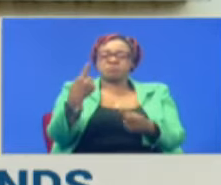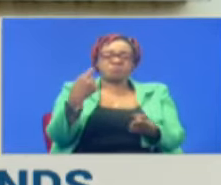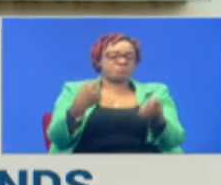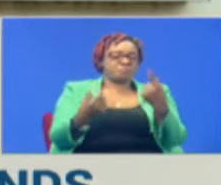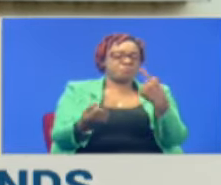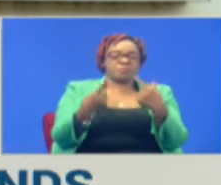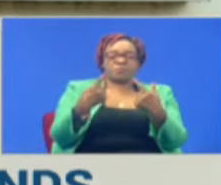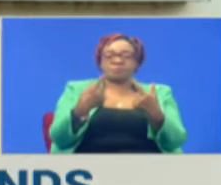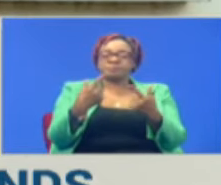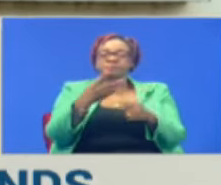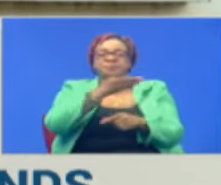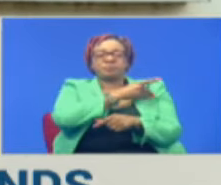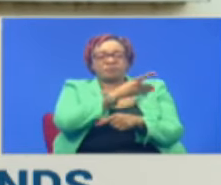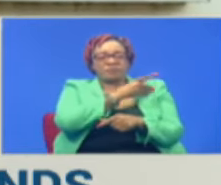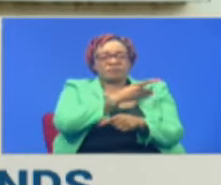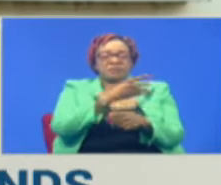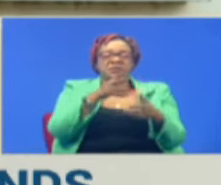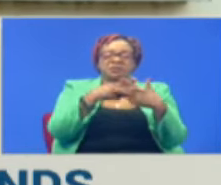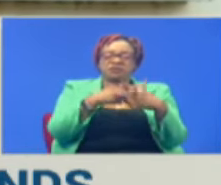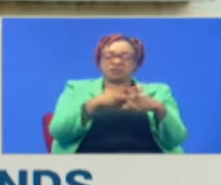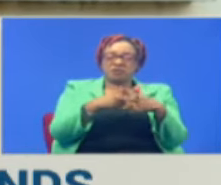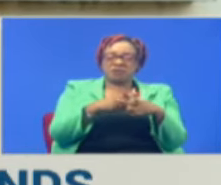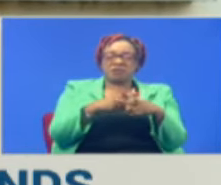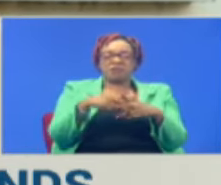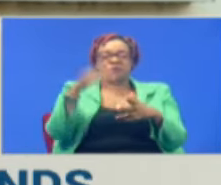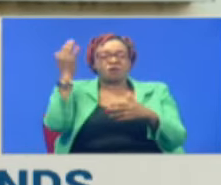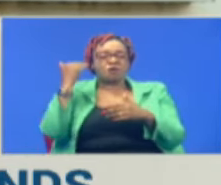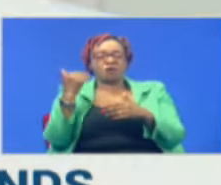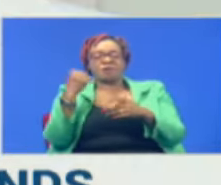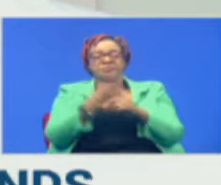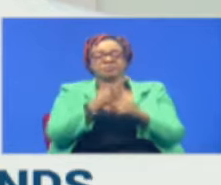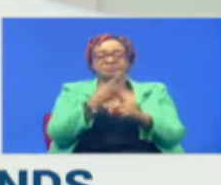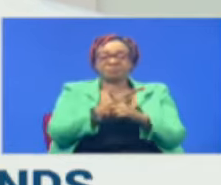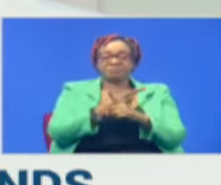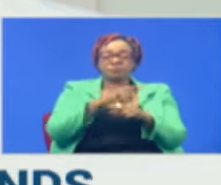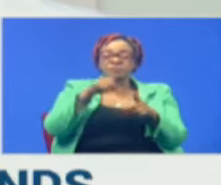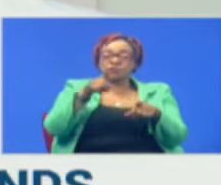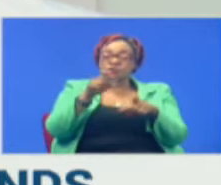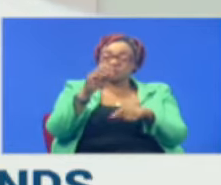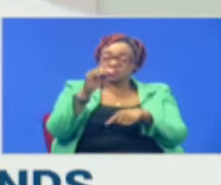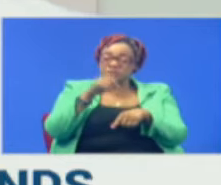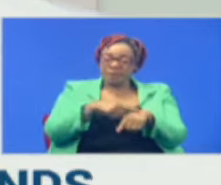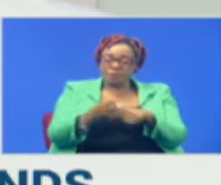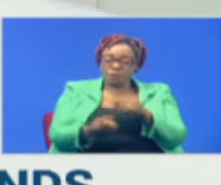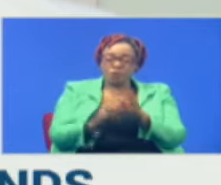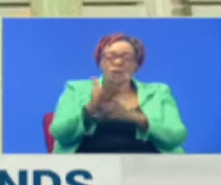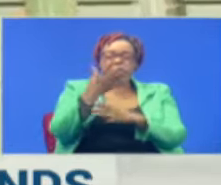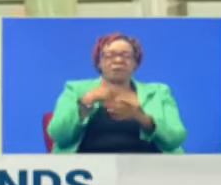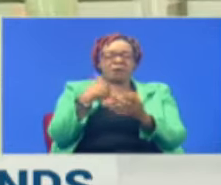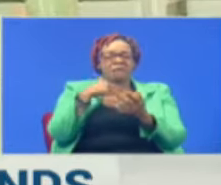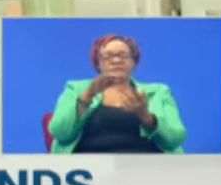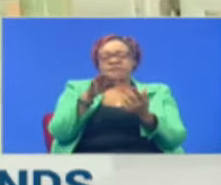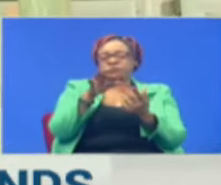the doctor, engineers, the lawyers and stuff. So growing up, you don't have really much to choose from.